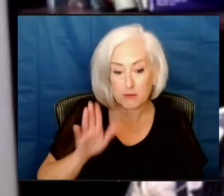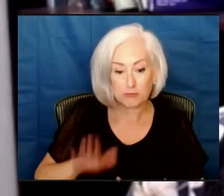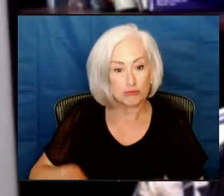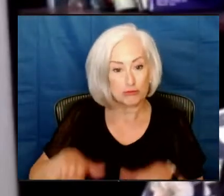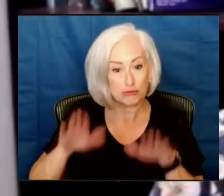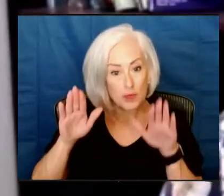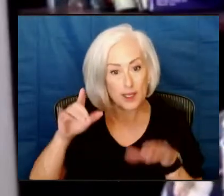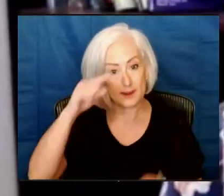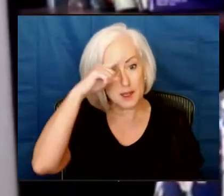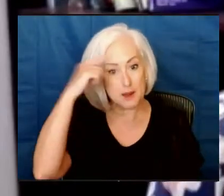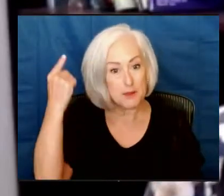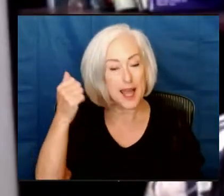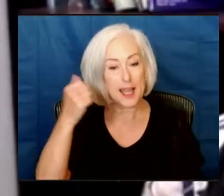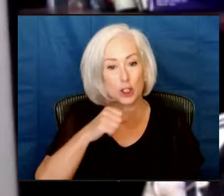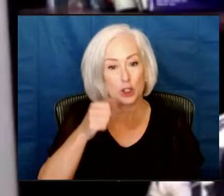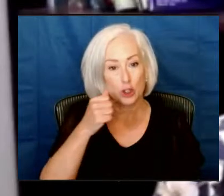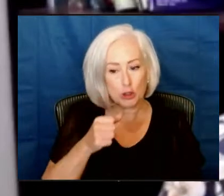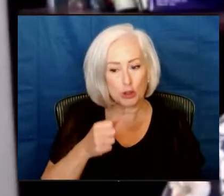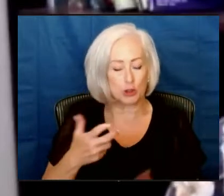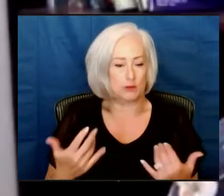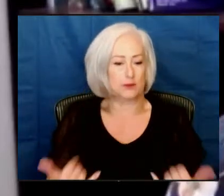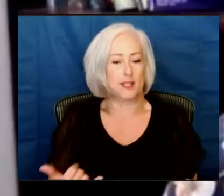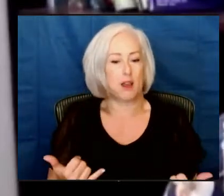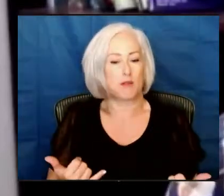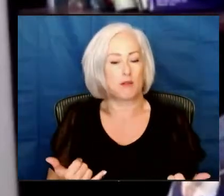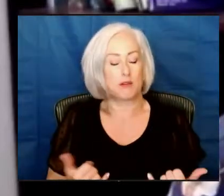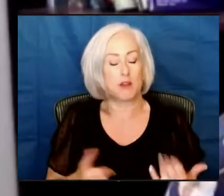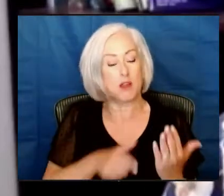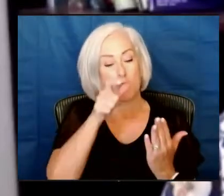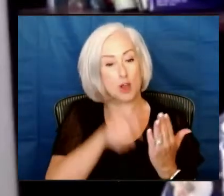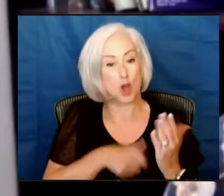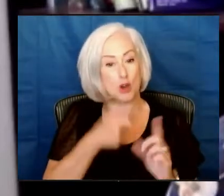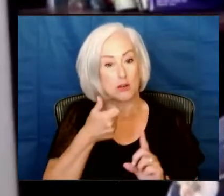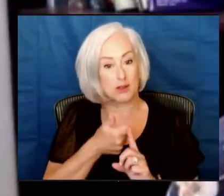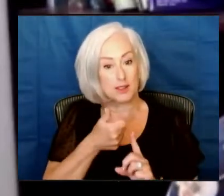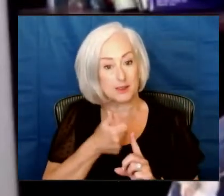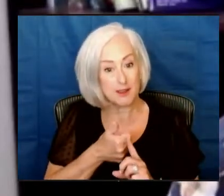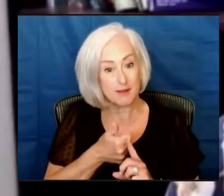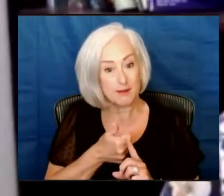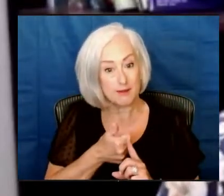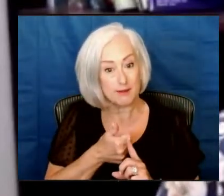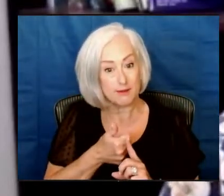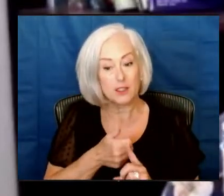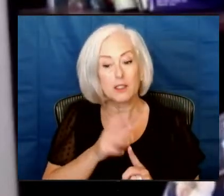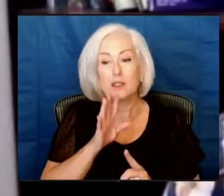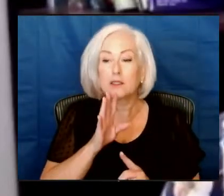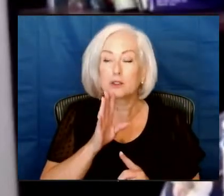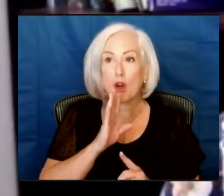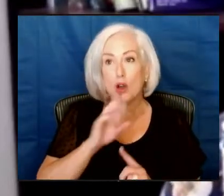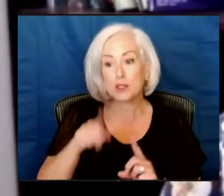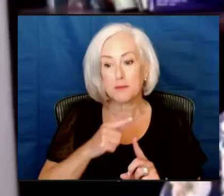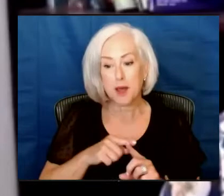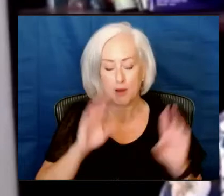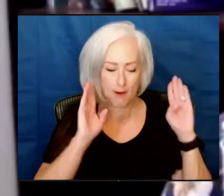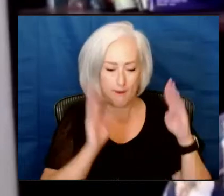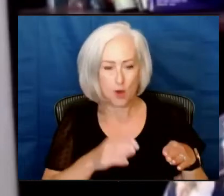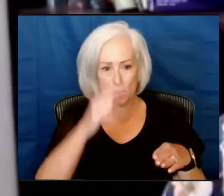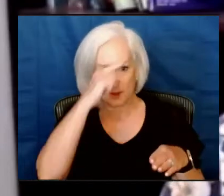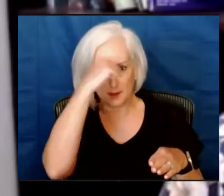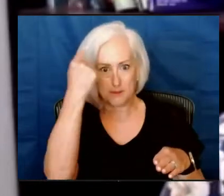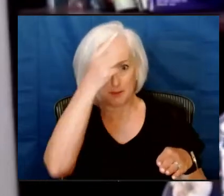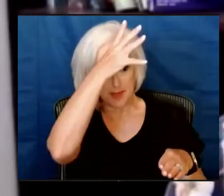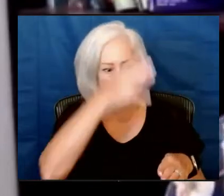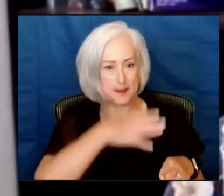where, I think the article makes some great points about there's a lot of focus on Black men and prejudice